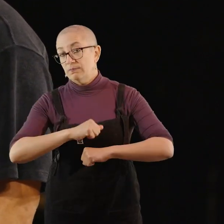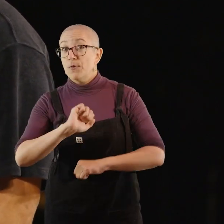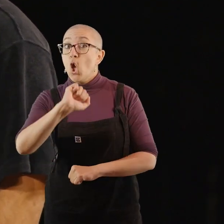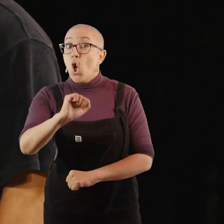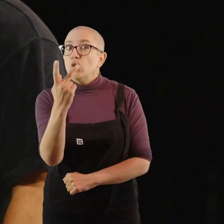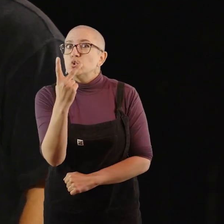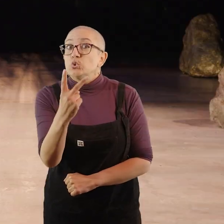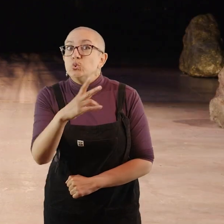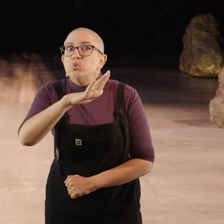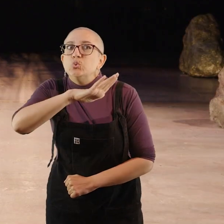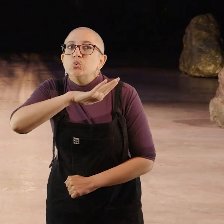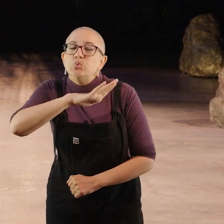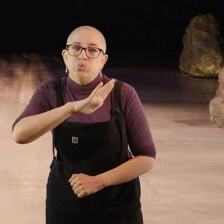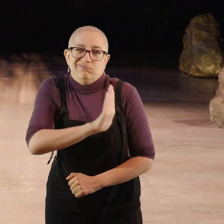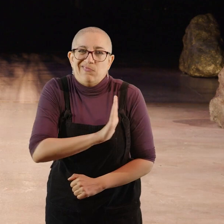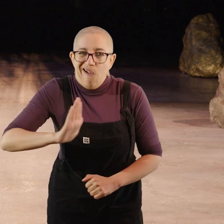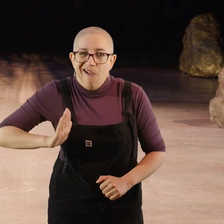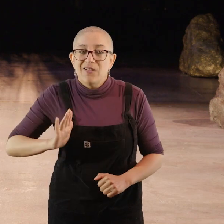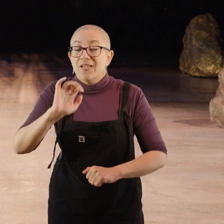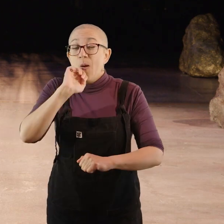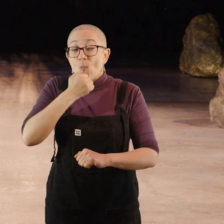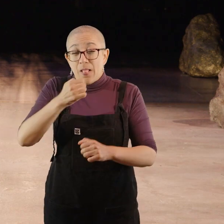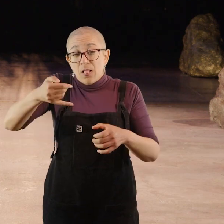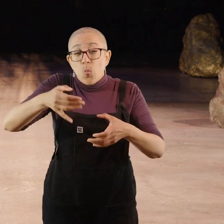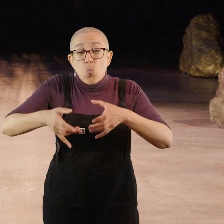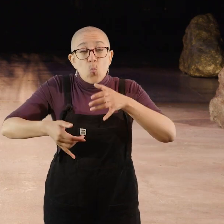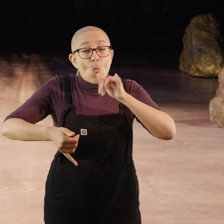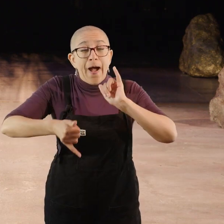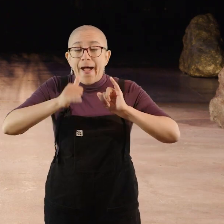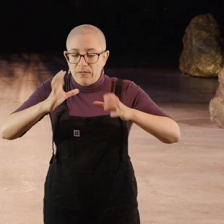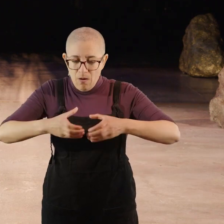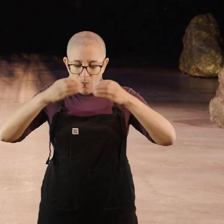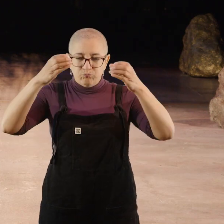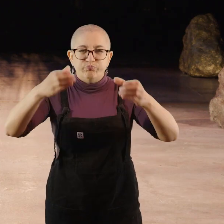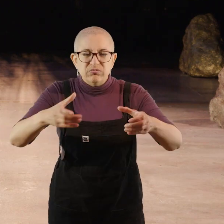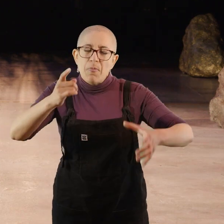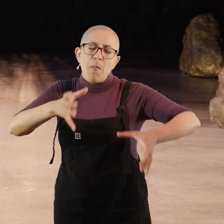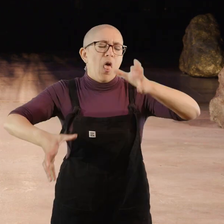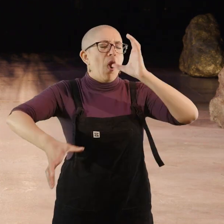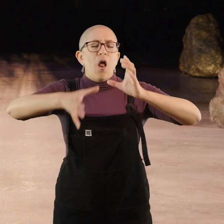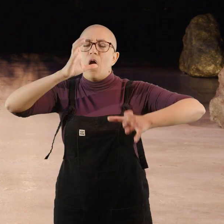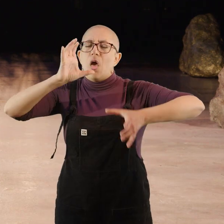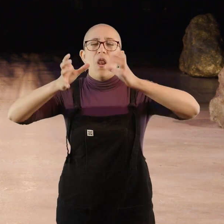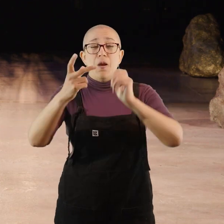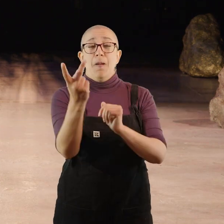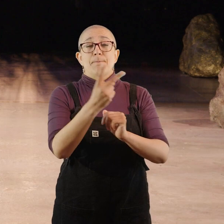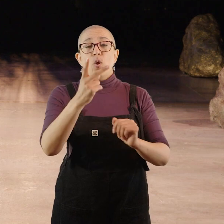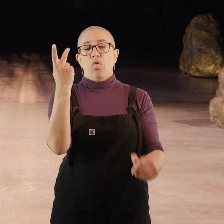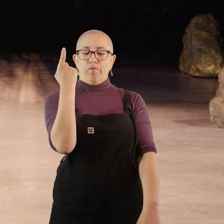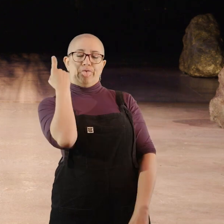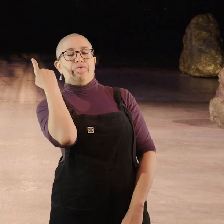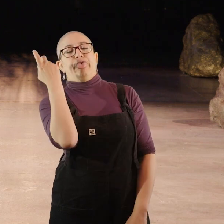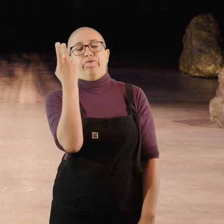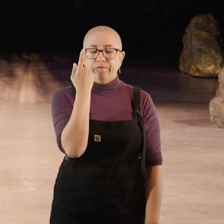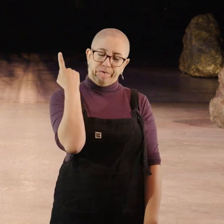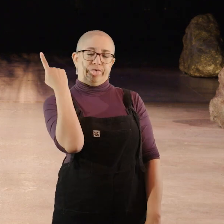will I with wine and wassail so convince that memory the water of the brain shall be a fume. When